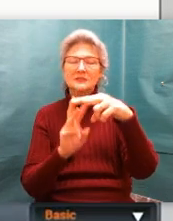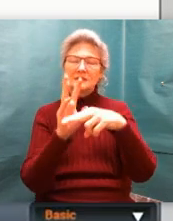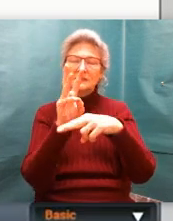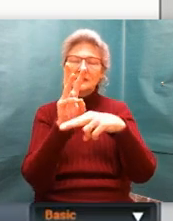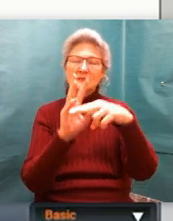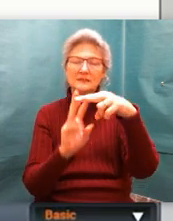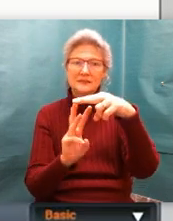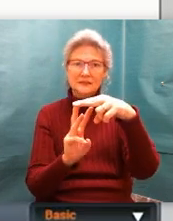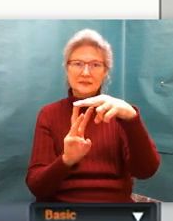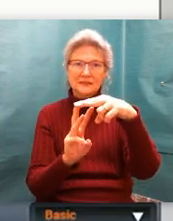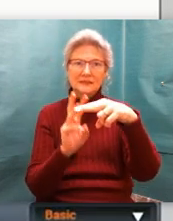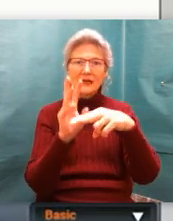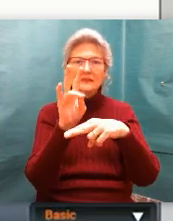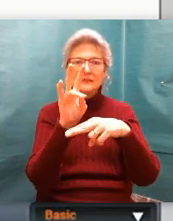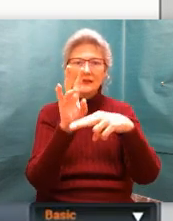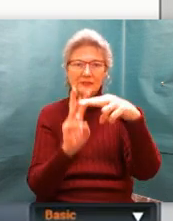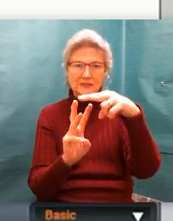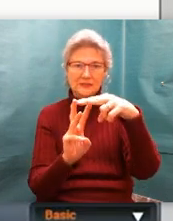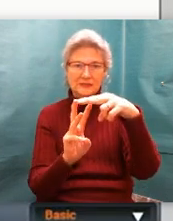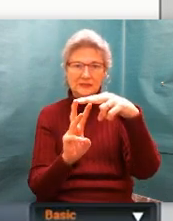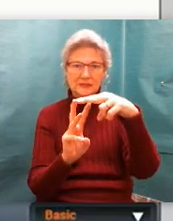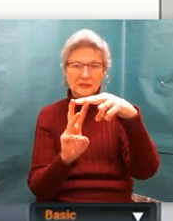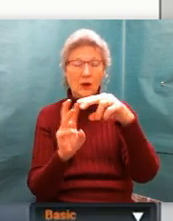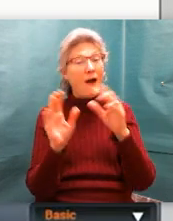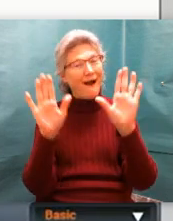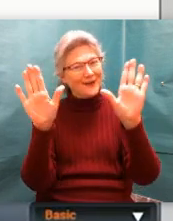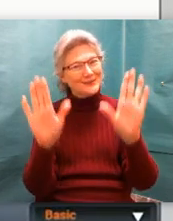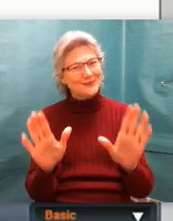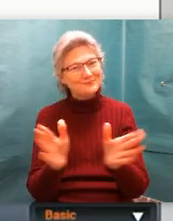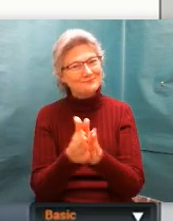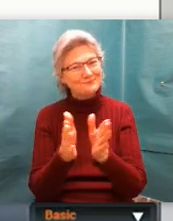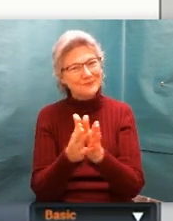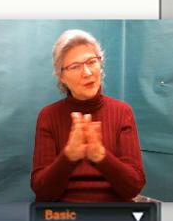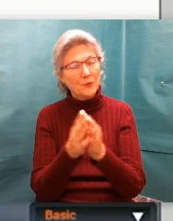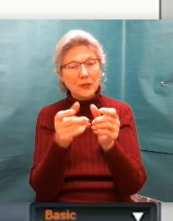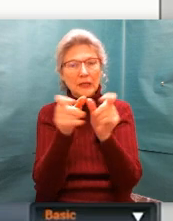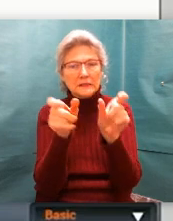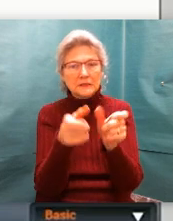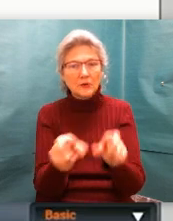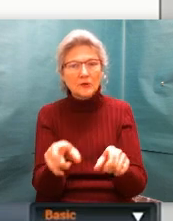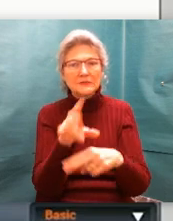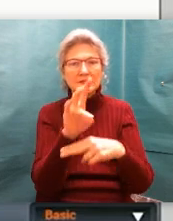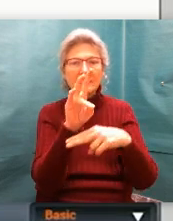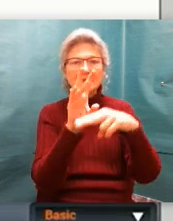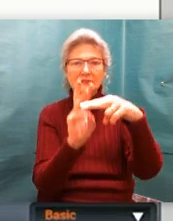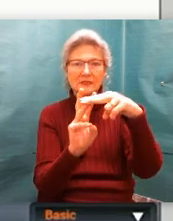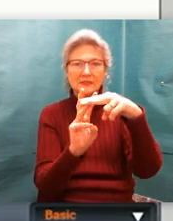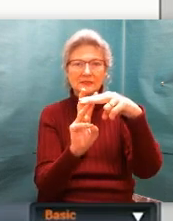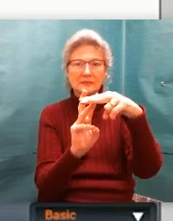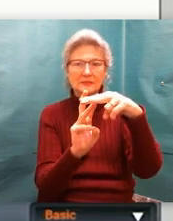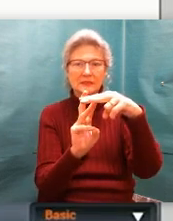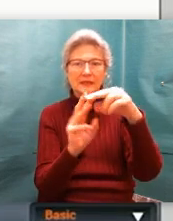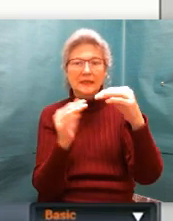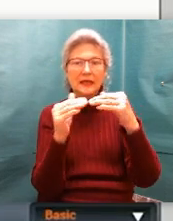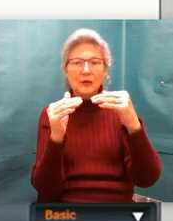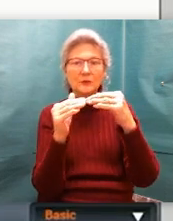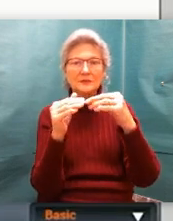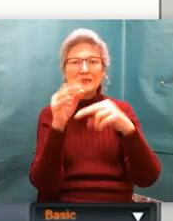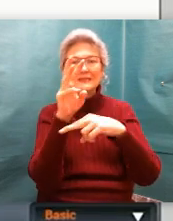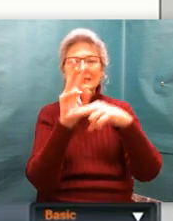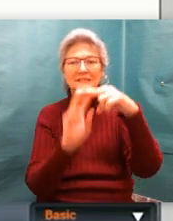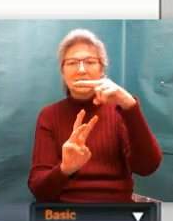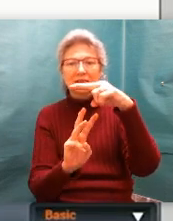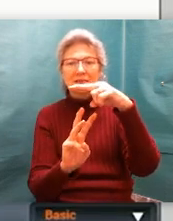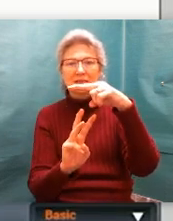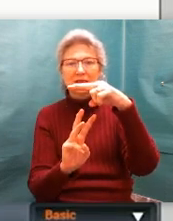6, 6 6, 7 6. Awesome. So we decompose 7 6 to equal 6